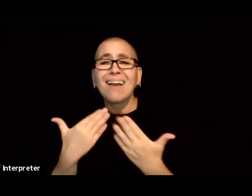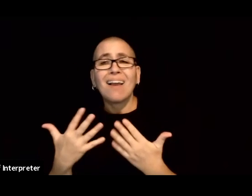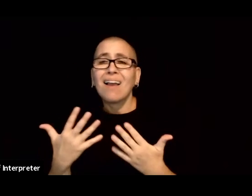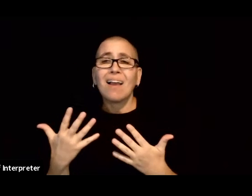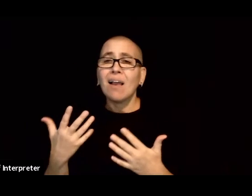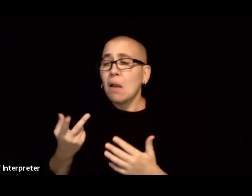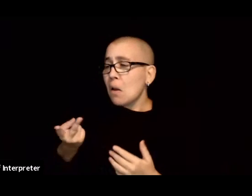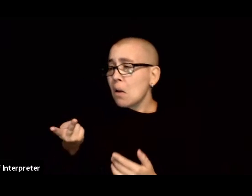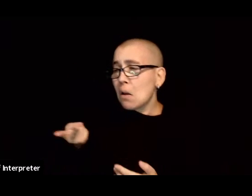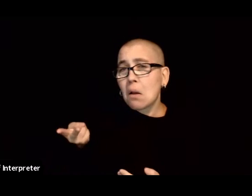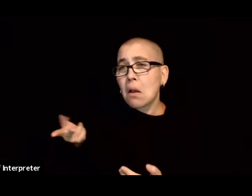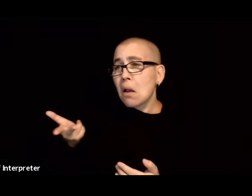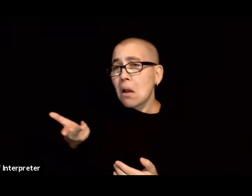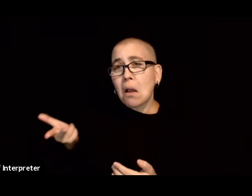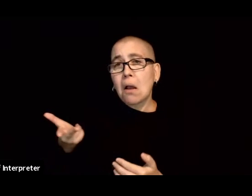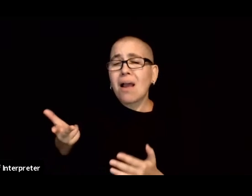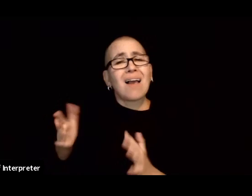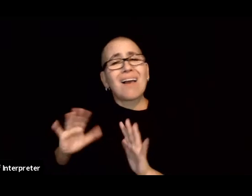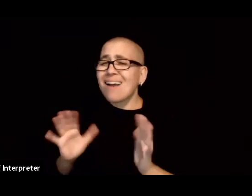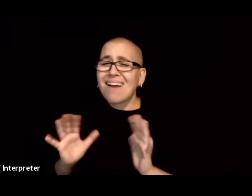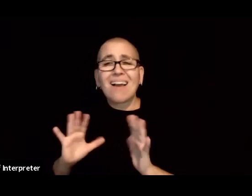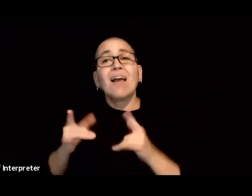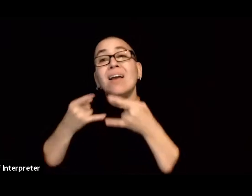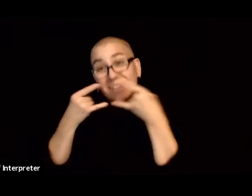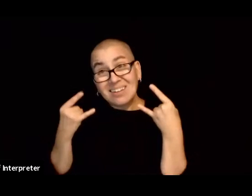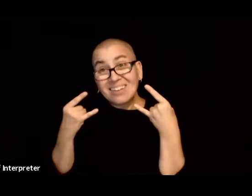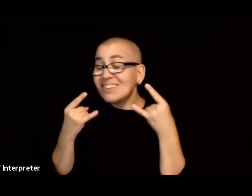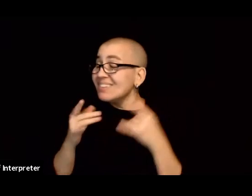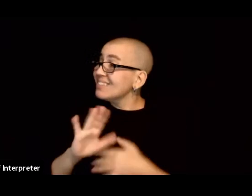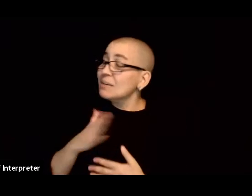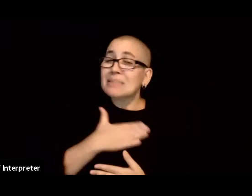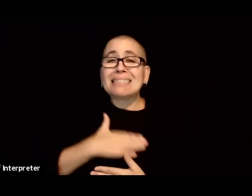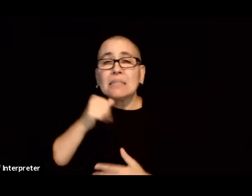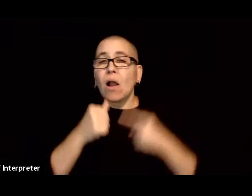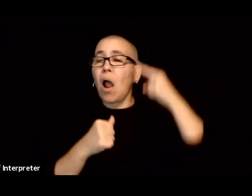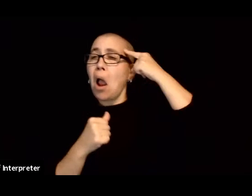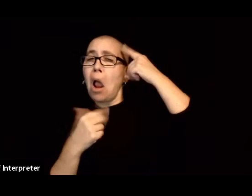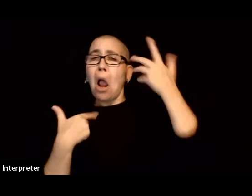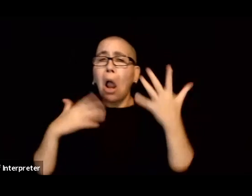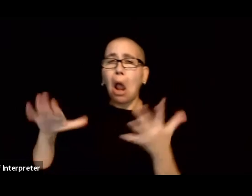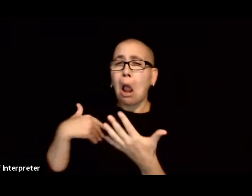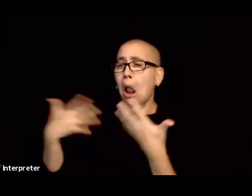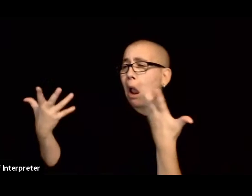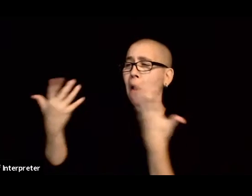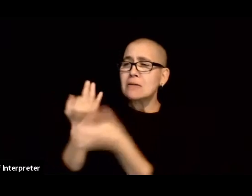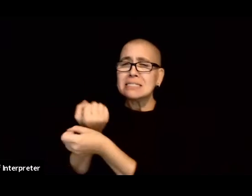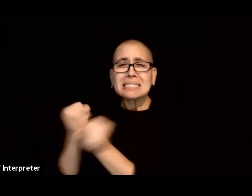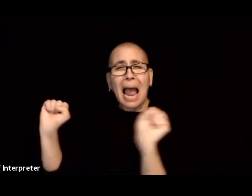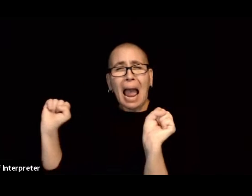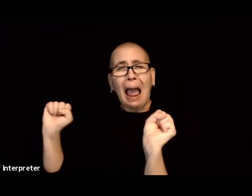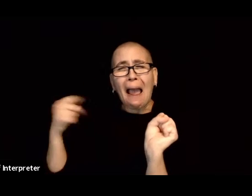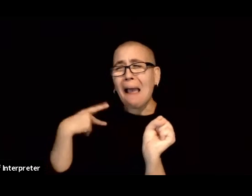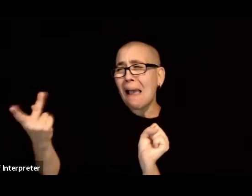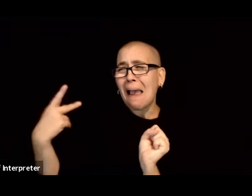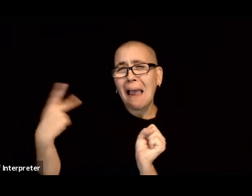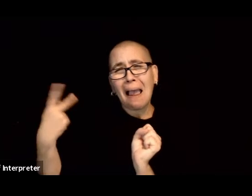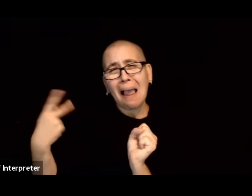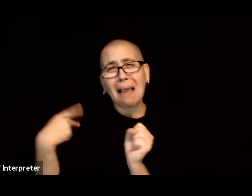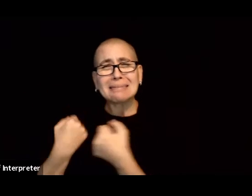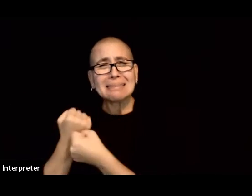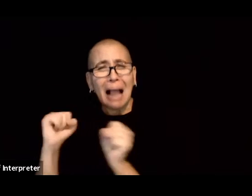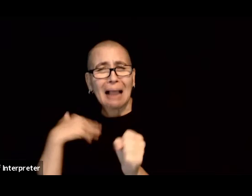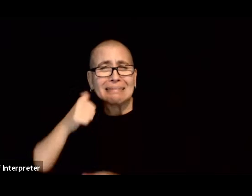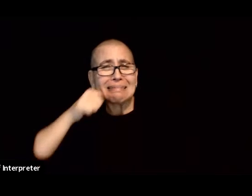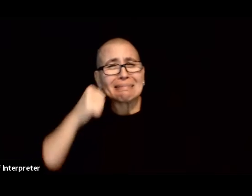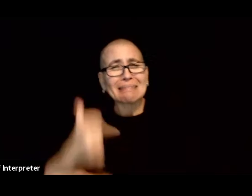just interacting with strangers out in the community. So it's just really important that we redouble our efforts